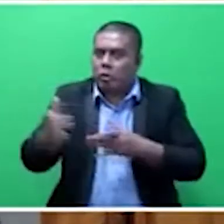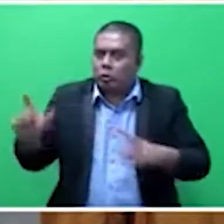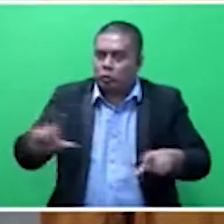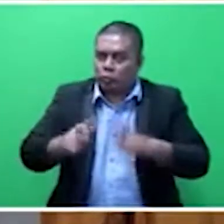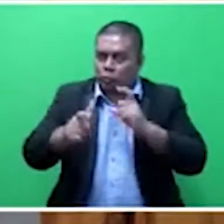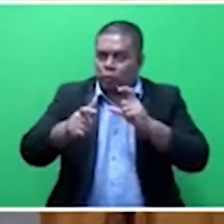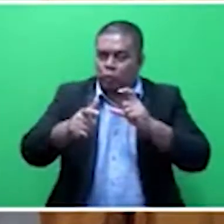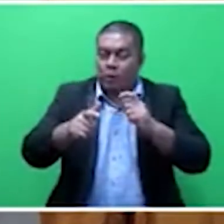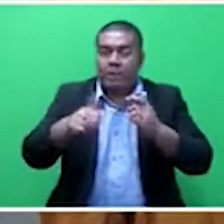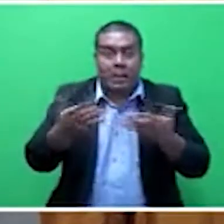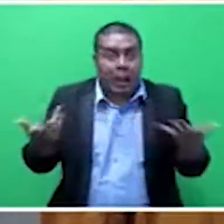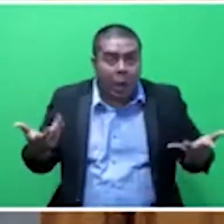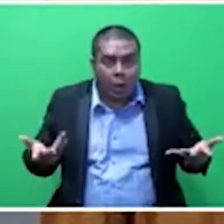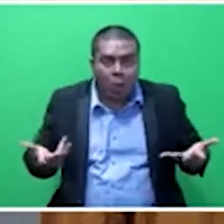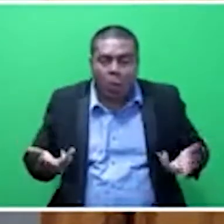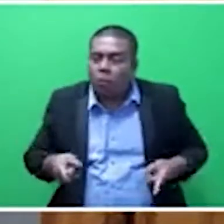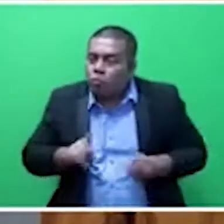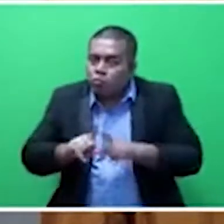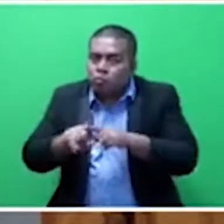Mr. Speaker, sir,